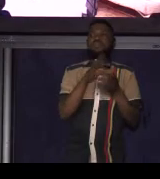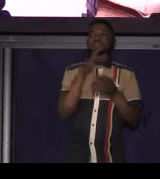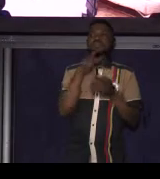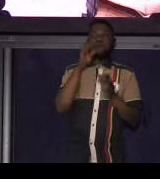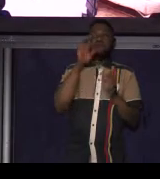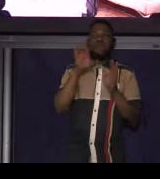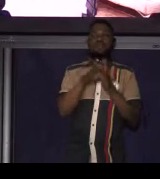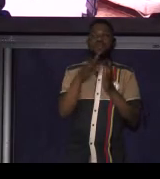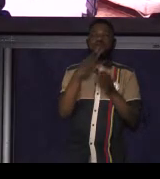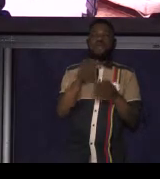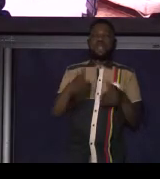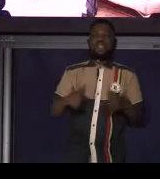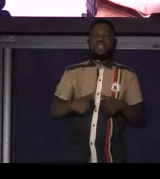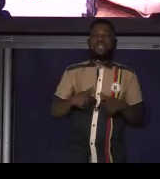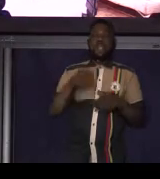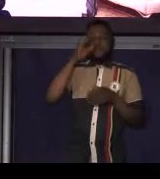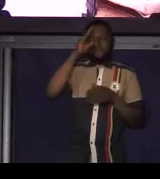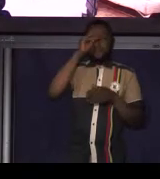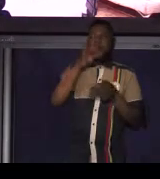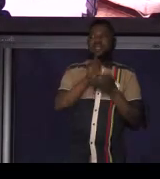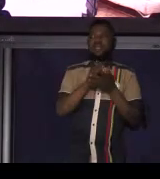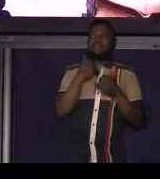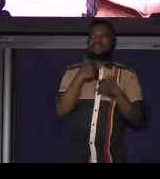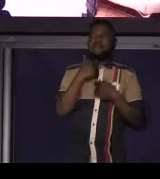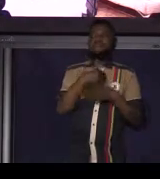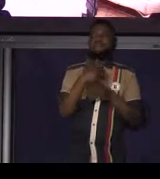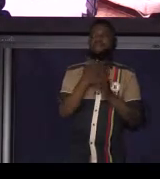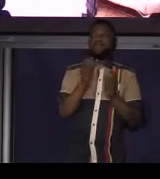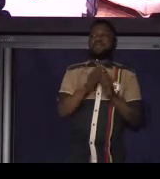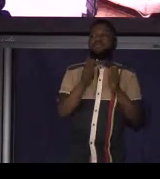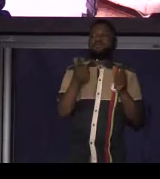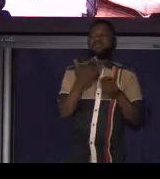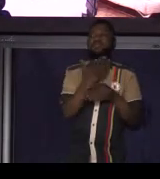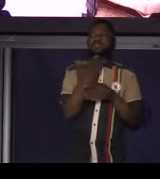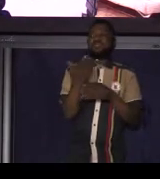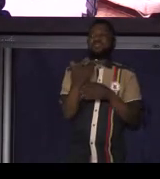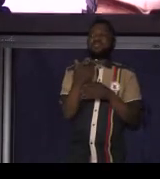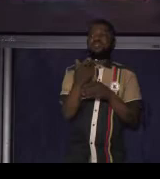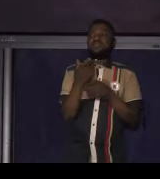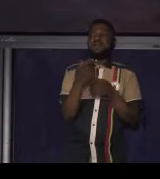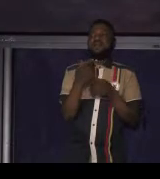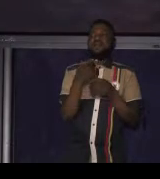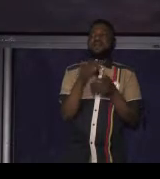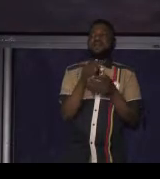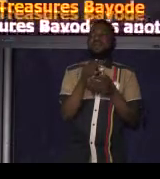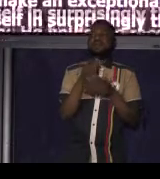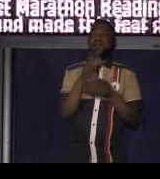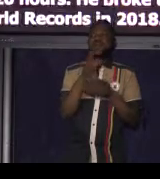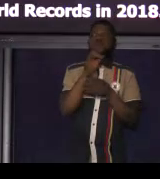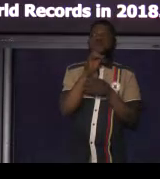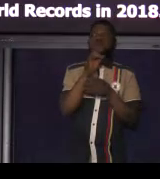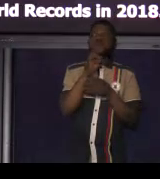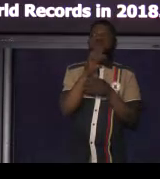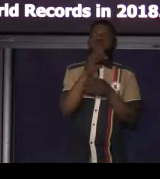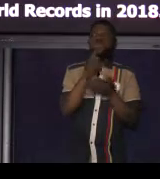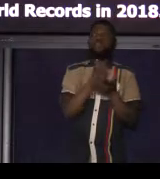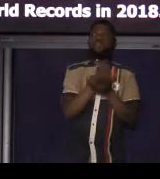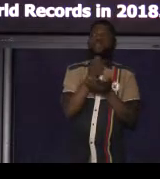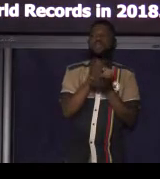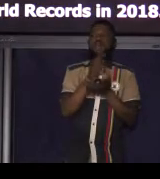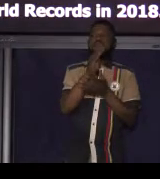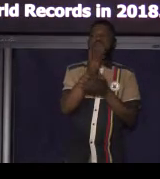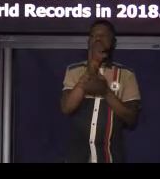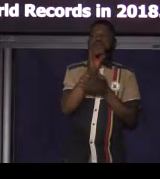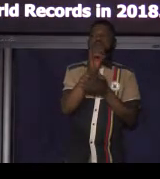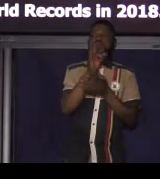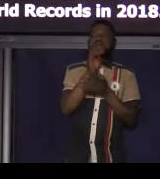this is the picture of a young man that's made great things happen that is worthy of emulation.